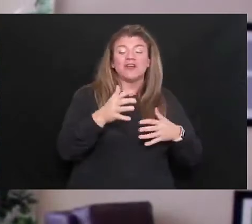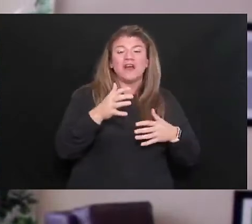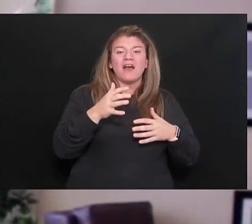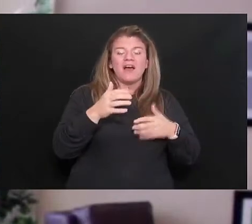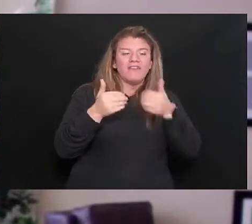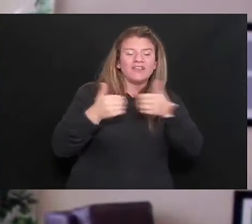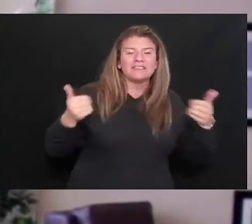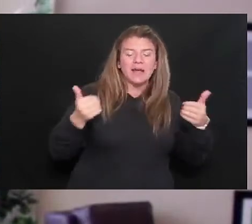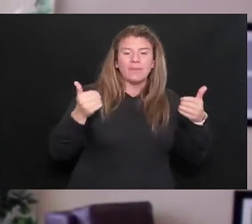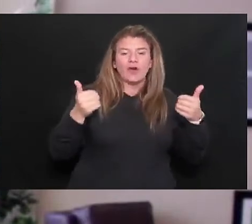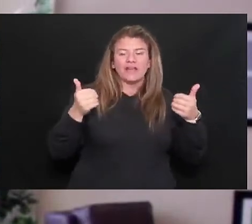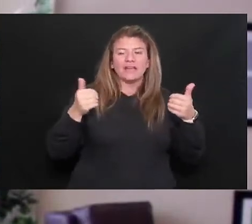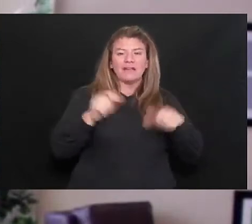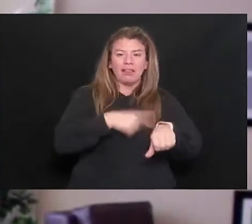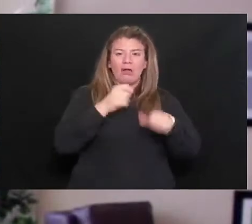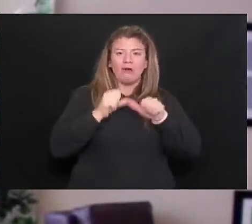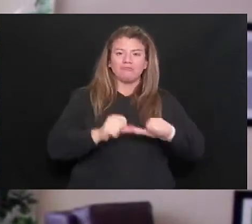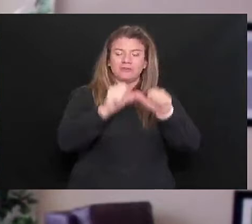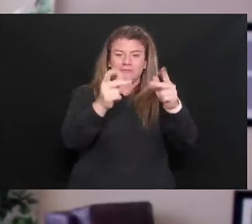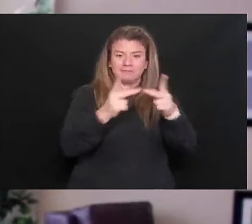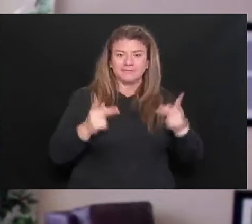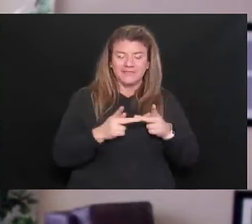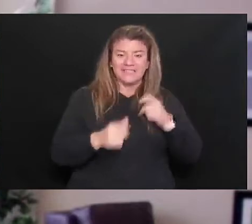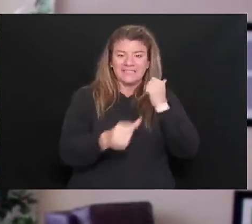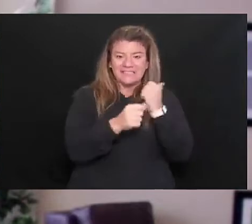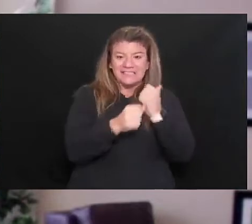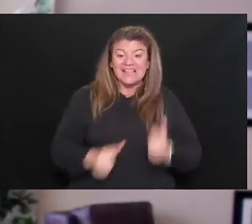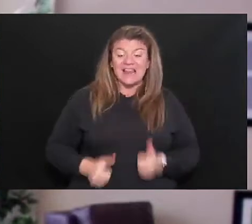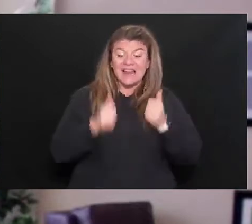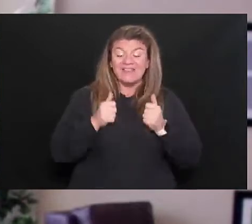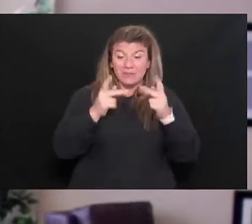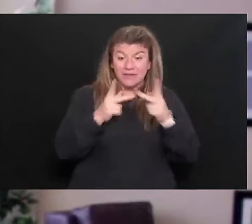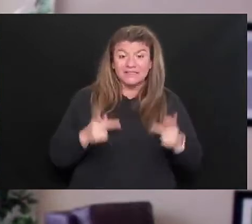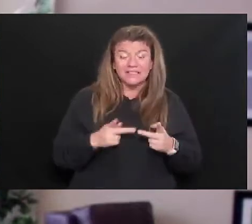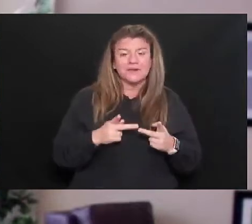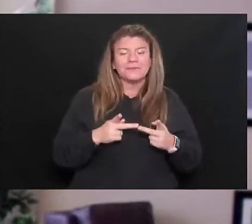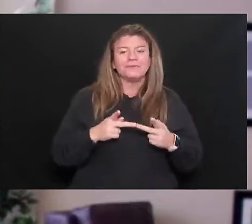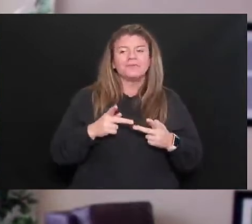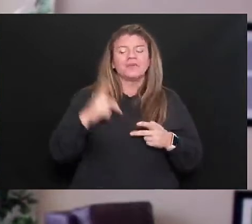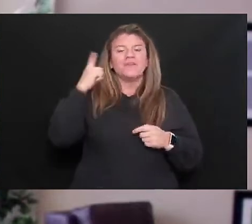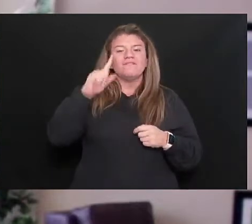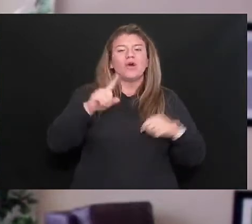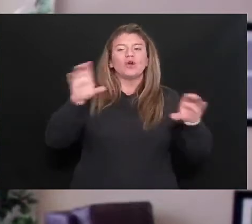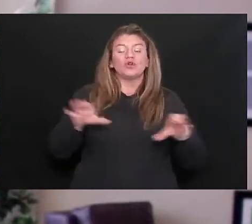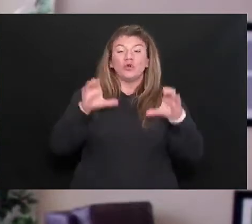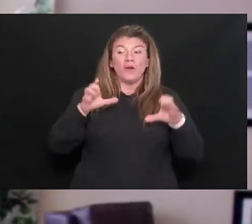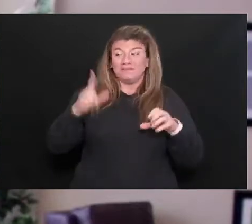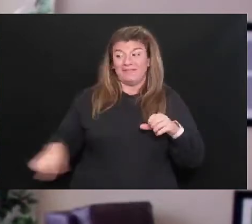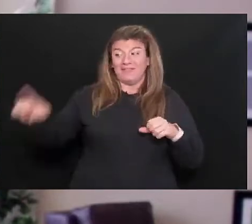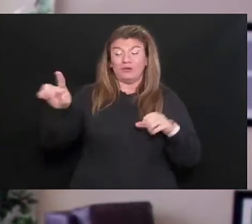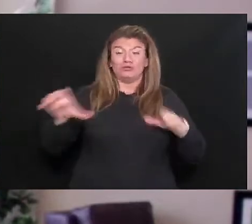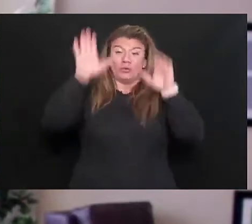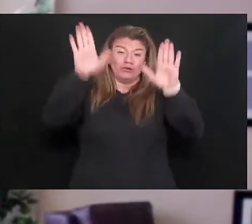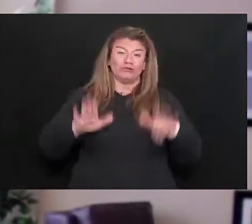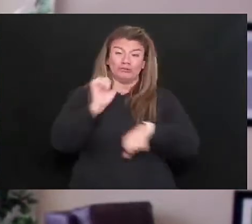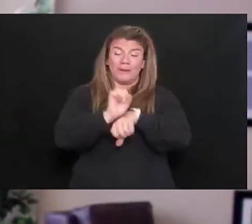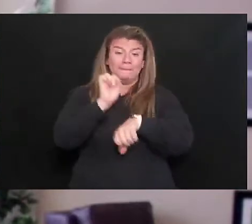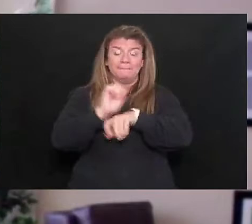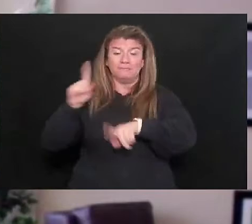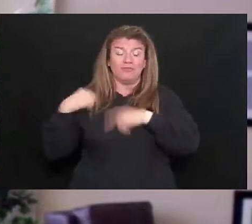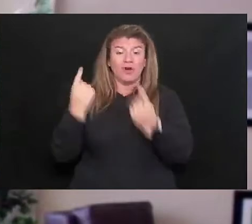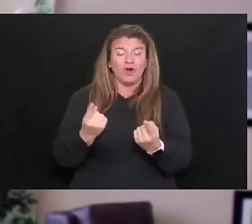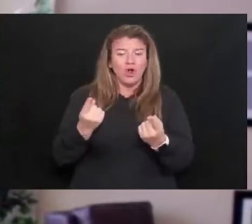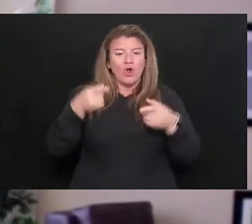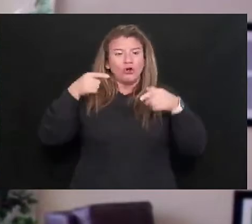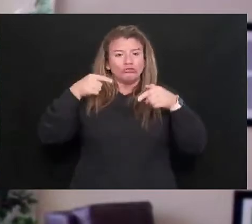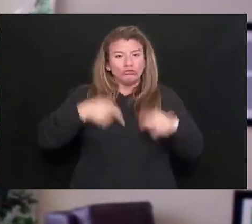separate long-term care facilities, assisted living facilities, for doing a really good job thus far through